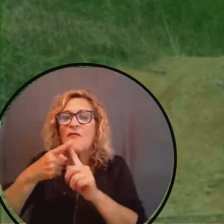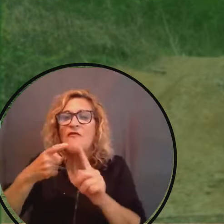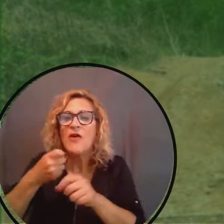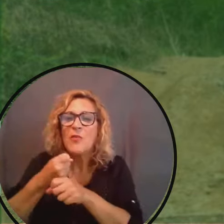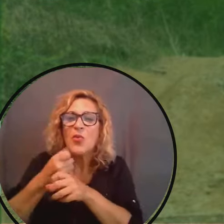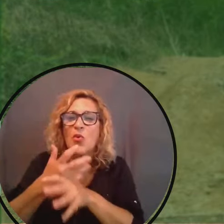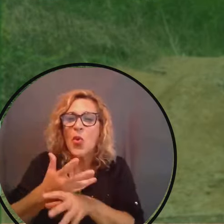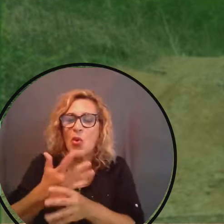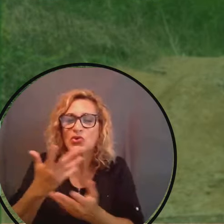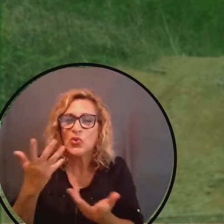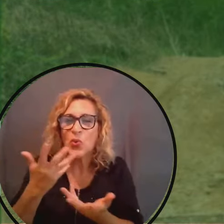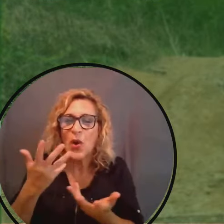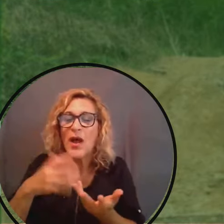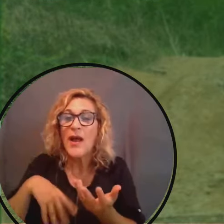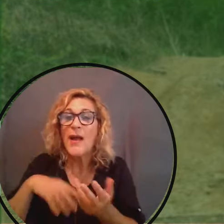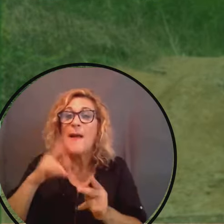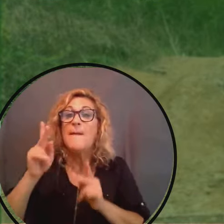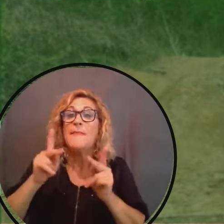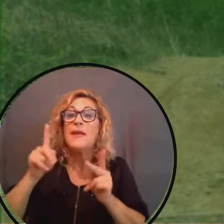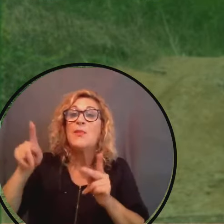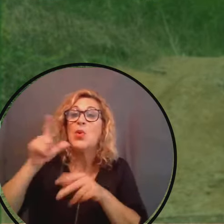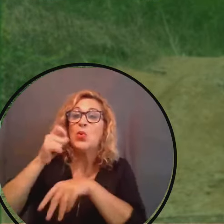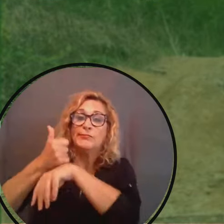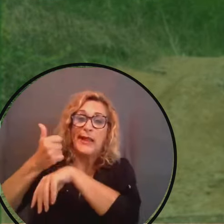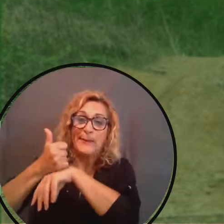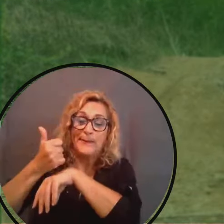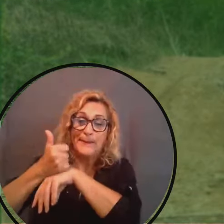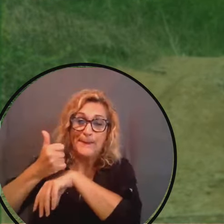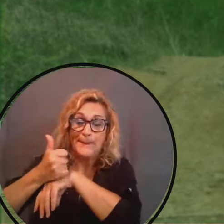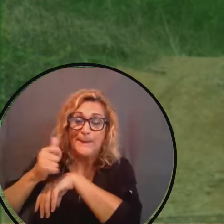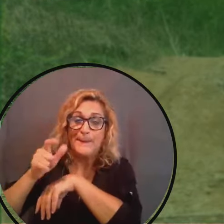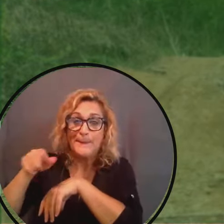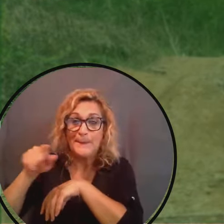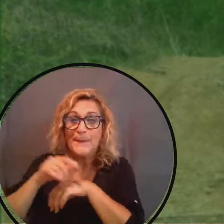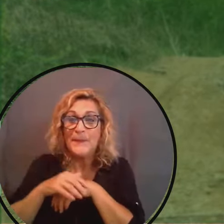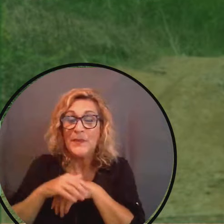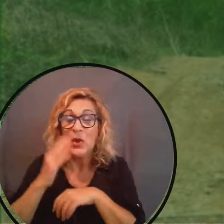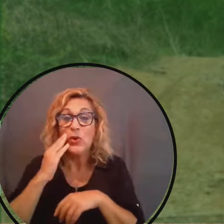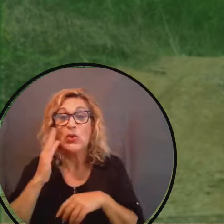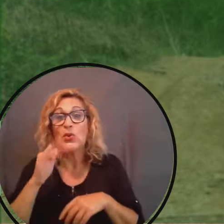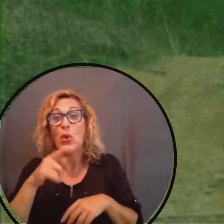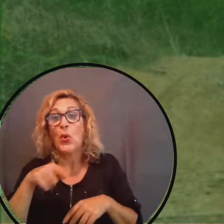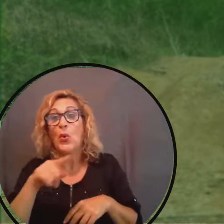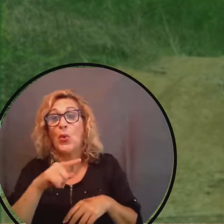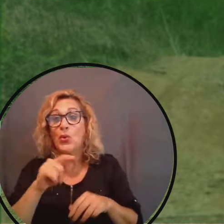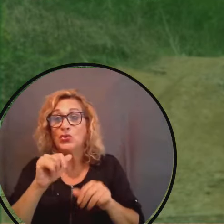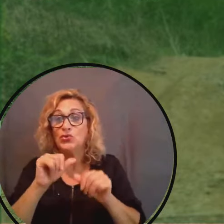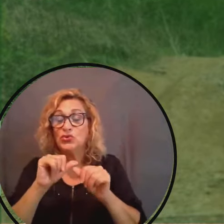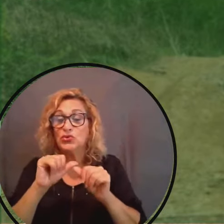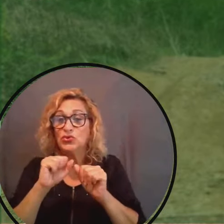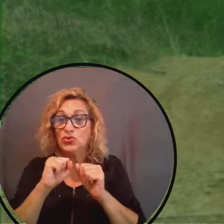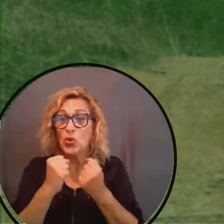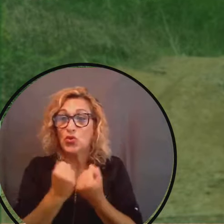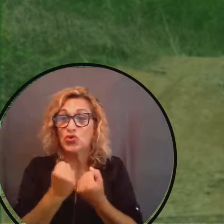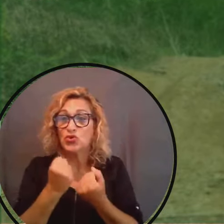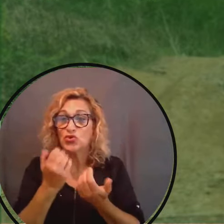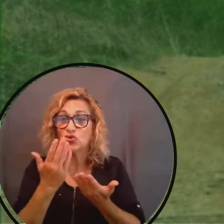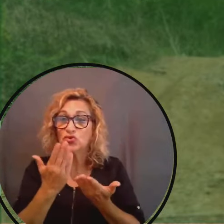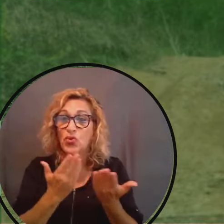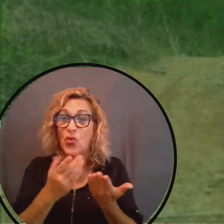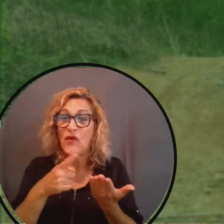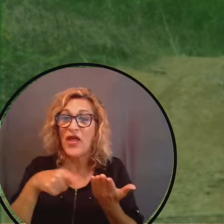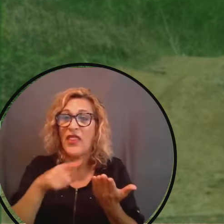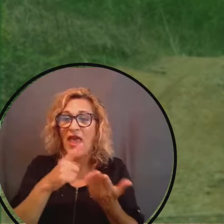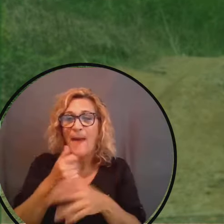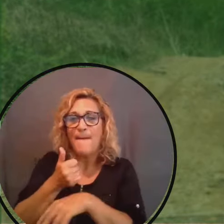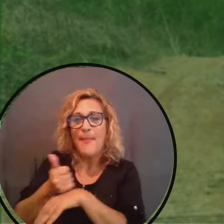in crisis, which is like the opposite of charity and social services, which treats people like they're the reason, like there's something wrong with them for being unhoused or